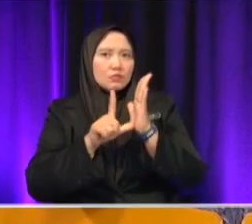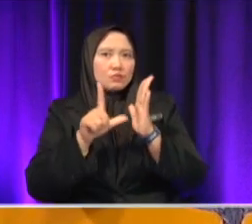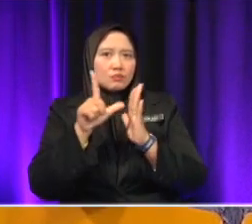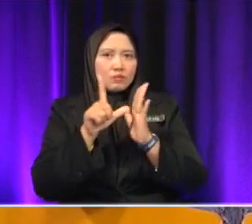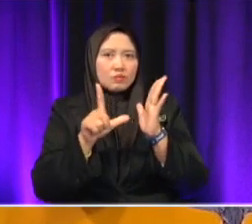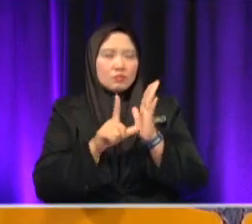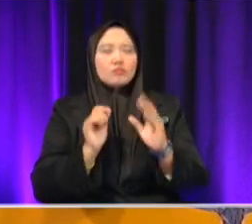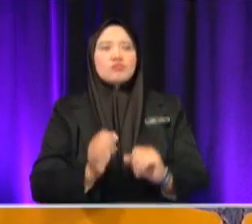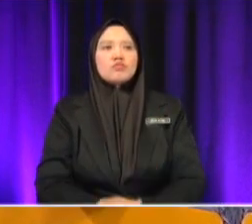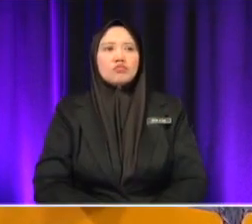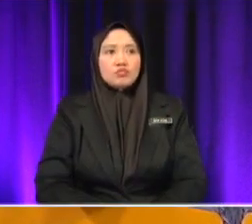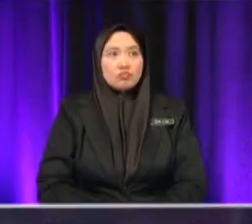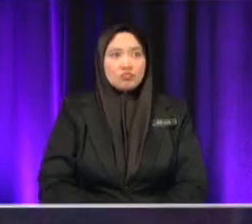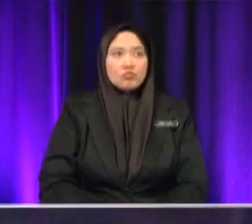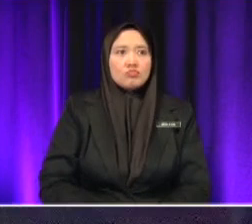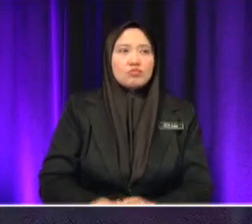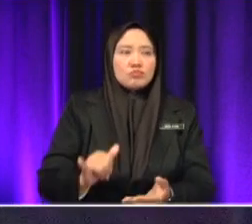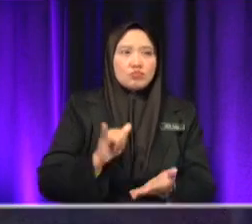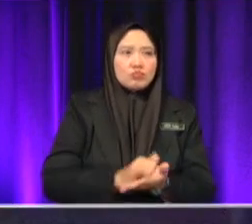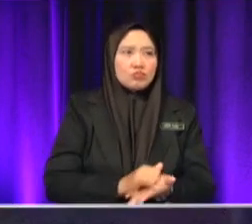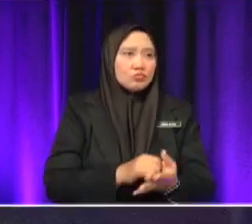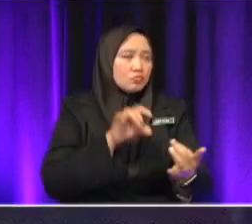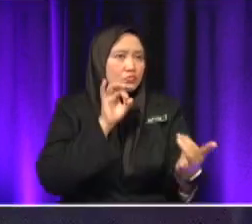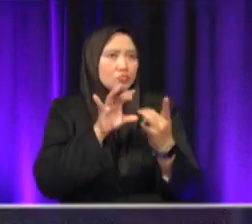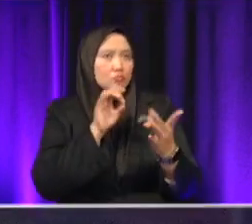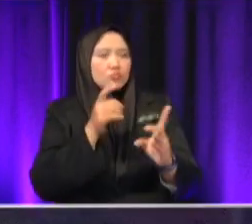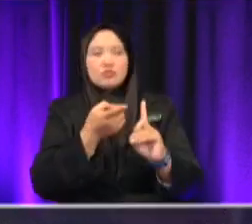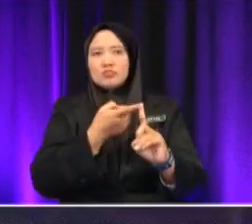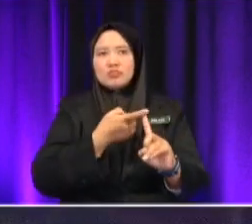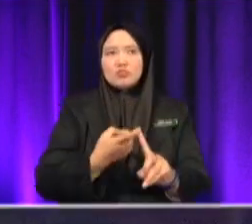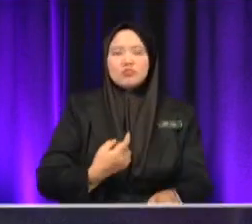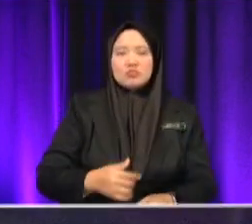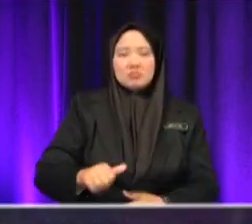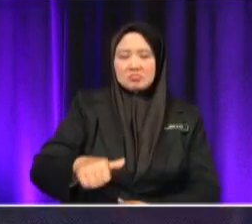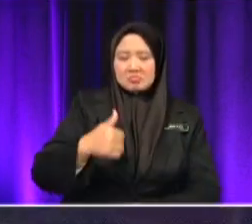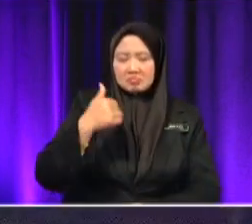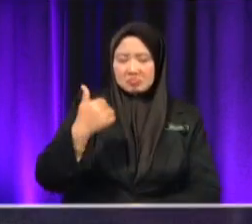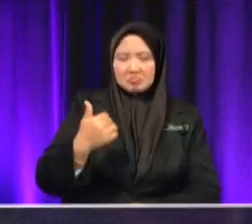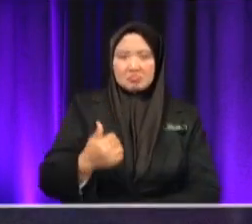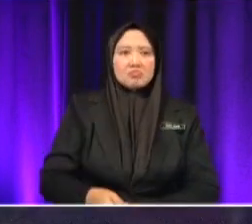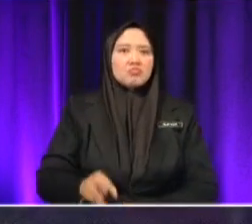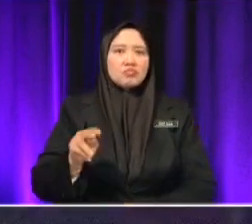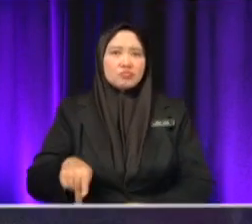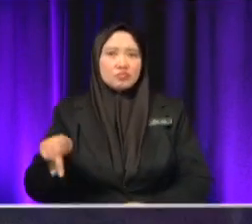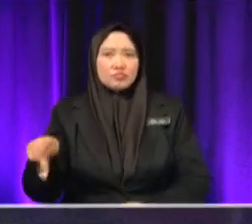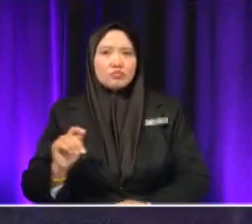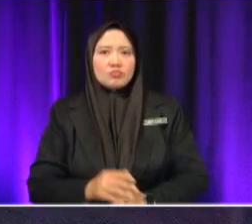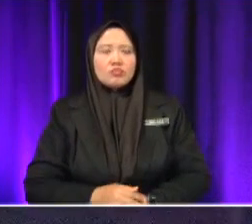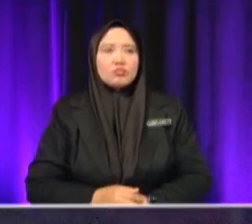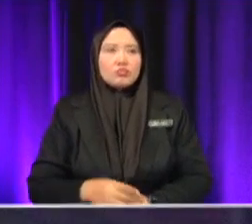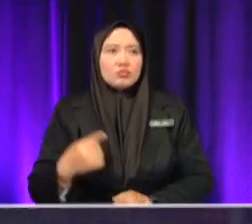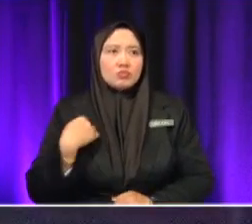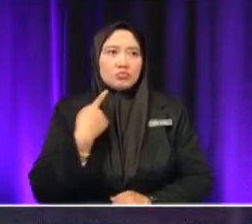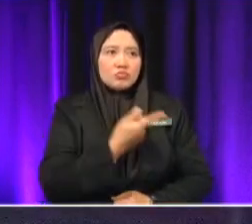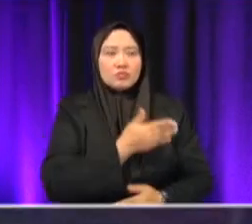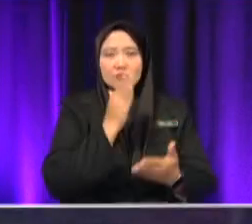right. That was a great response from our pupils just now. Now, we have more questions coming up, but stay tuned first. We are going for a short